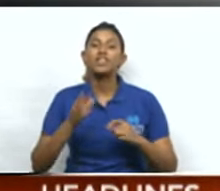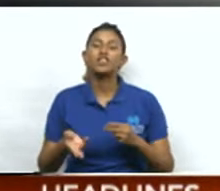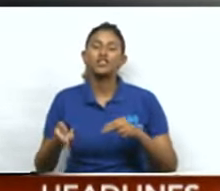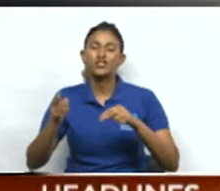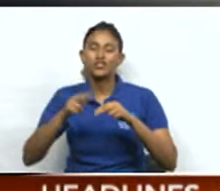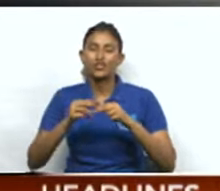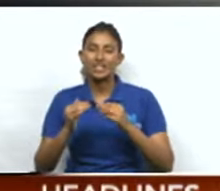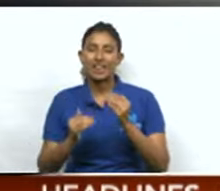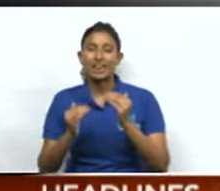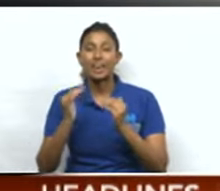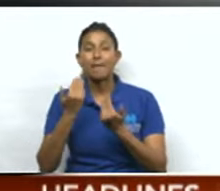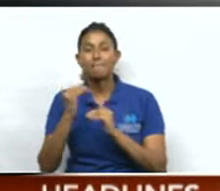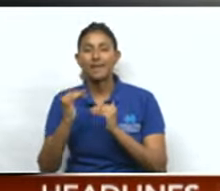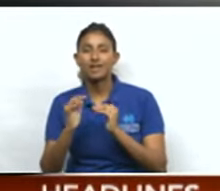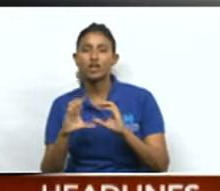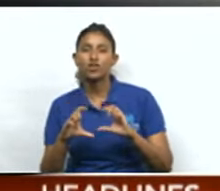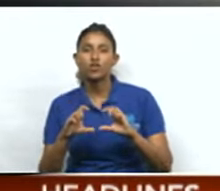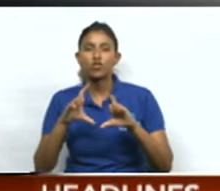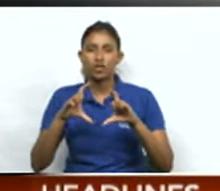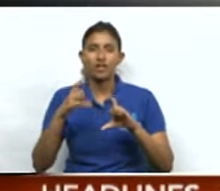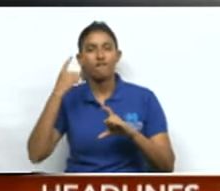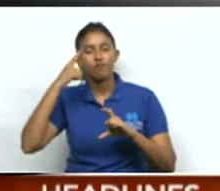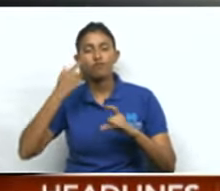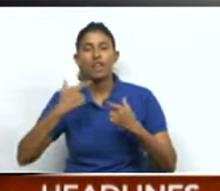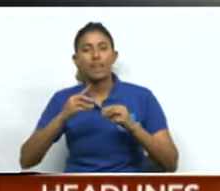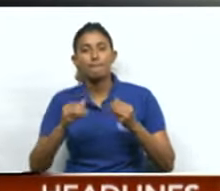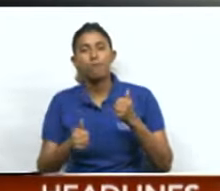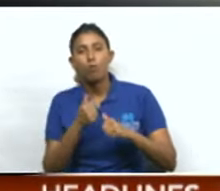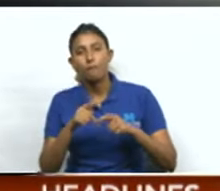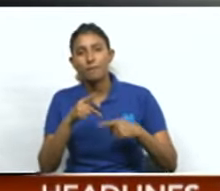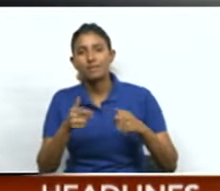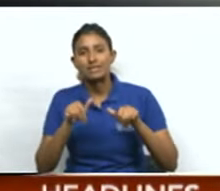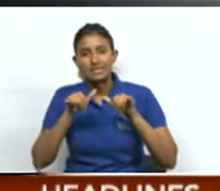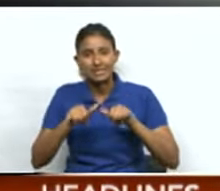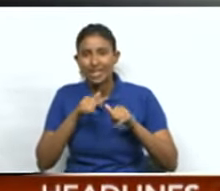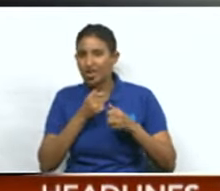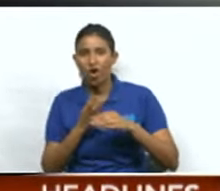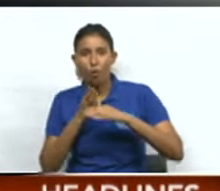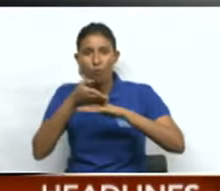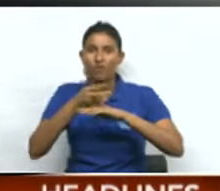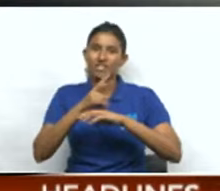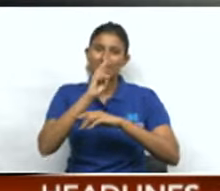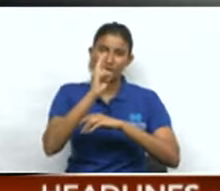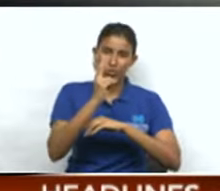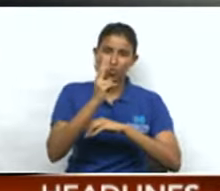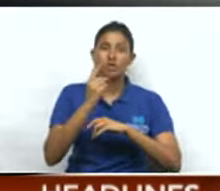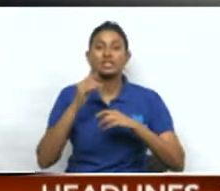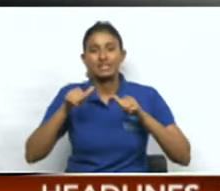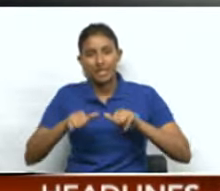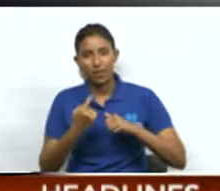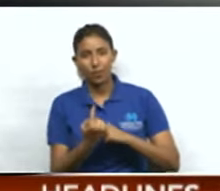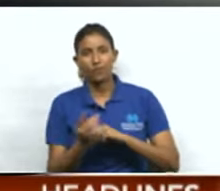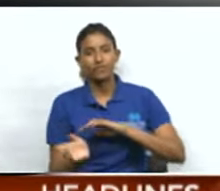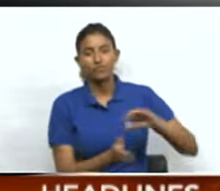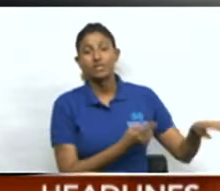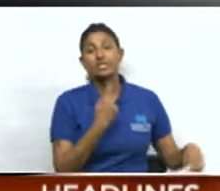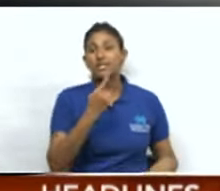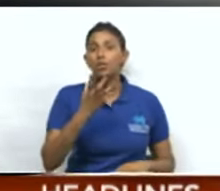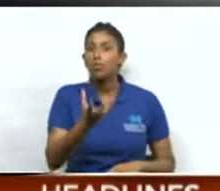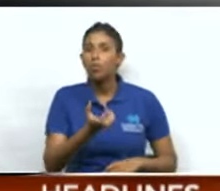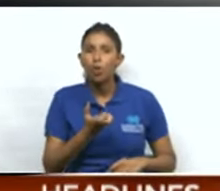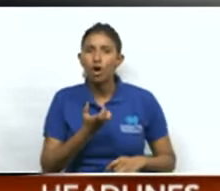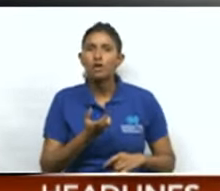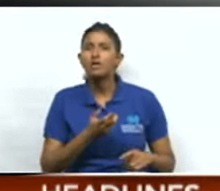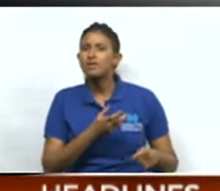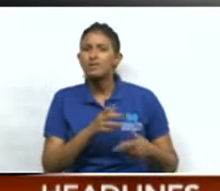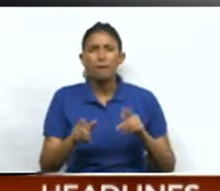cohort. The Regulated Industries Commission wants the population to know that they had no choice when it comes to the timing of the rate increase.